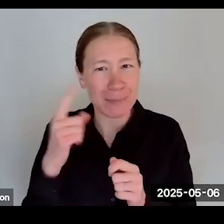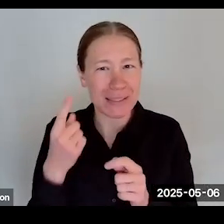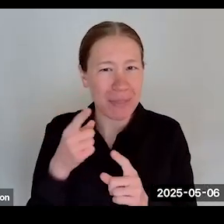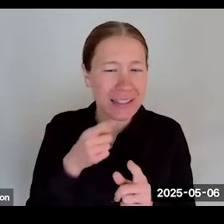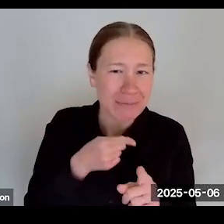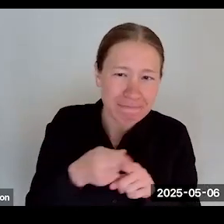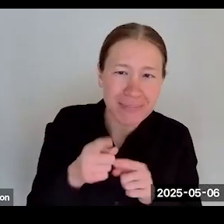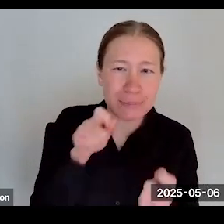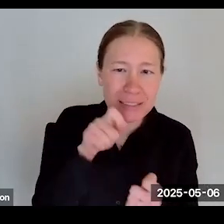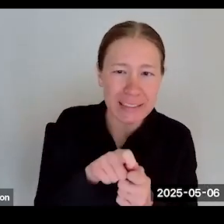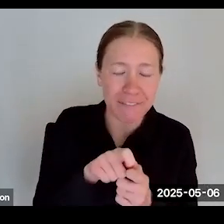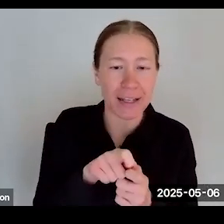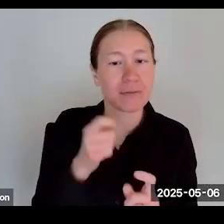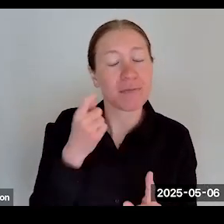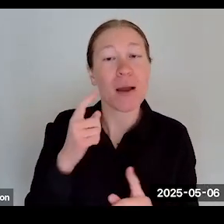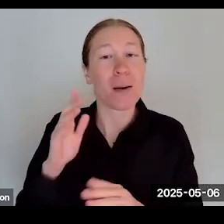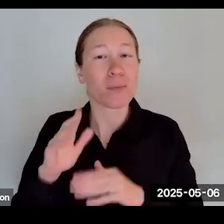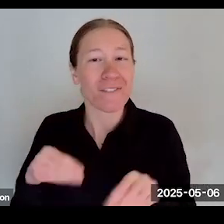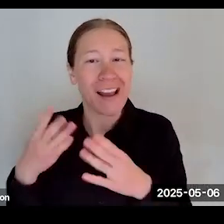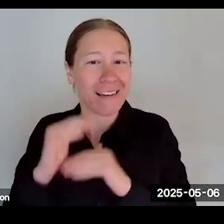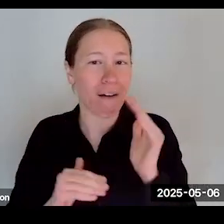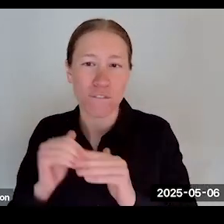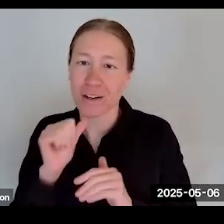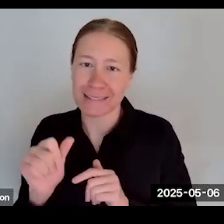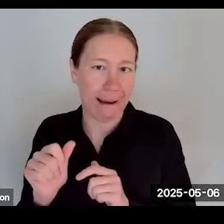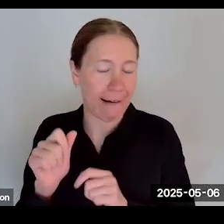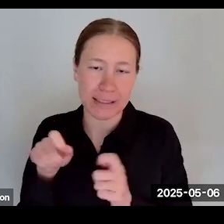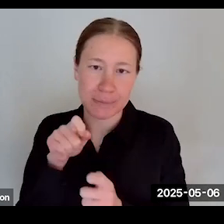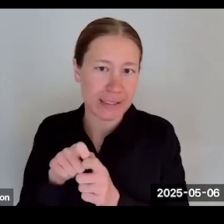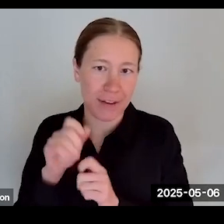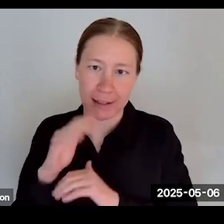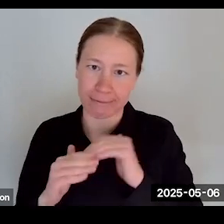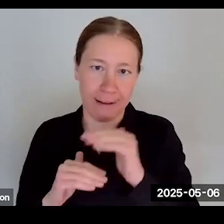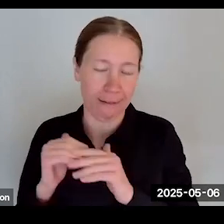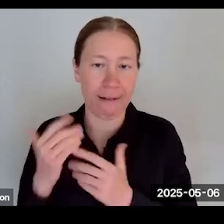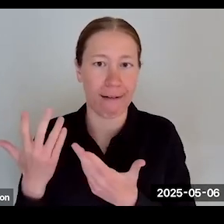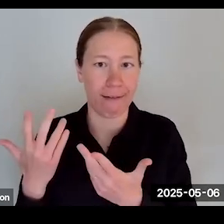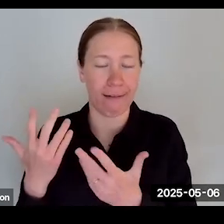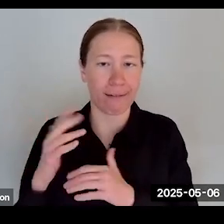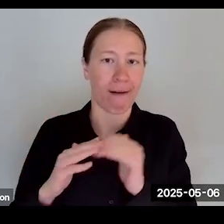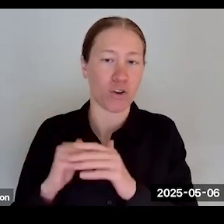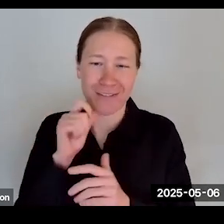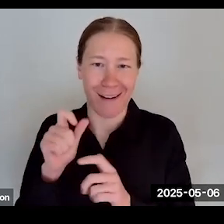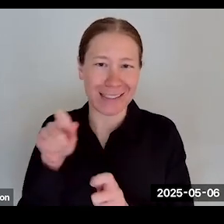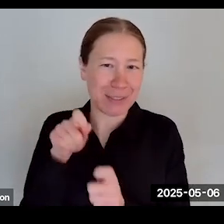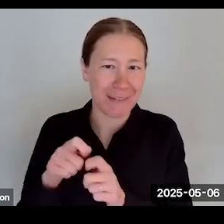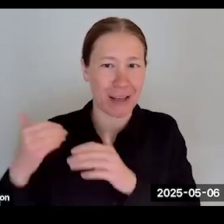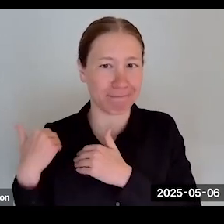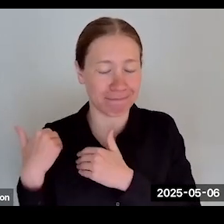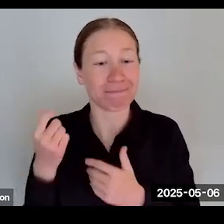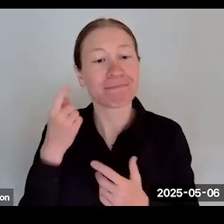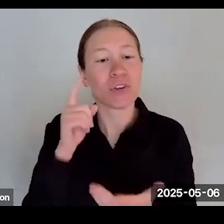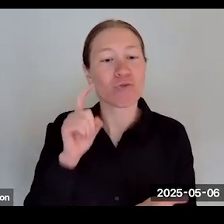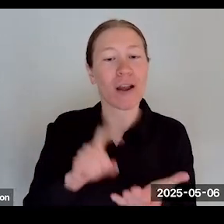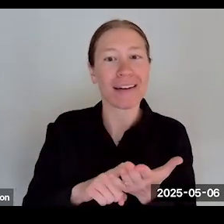and providing comfort is not a specific task. Something else to note, the task the service animal is trained to perform